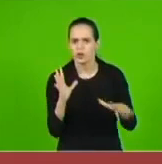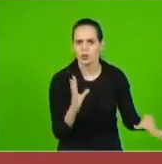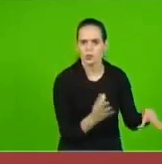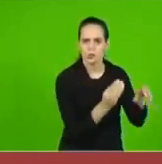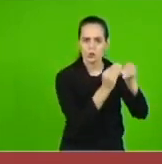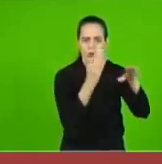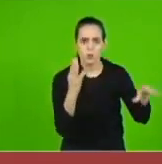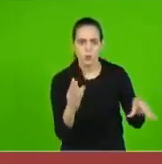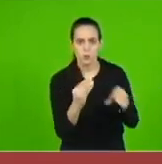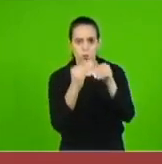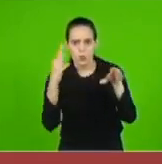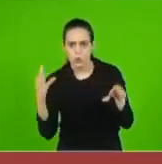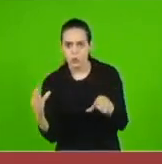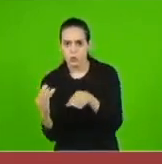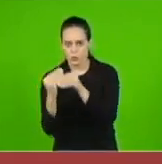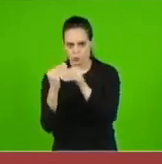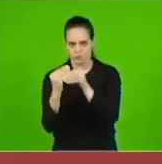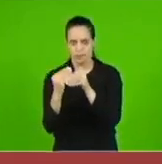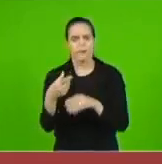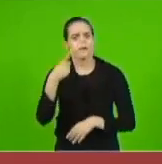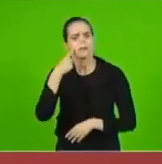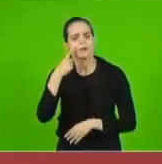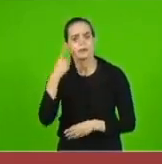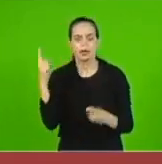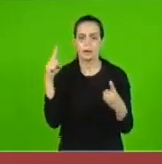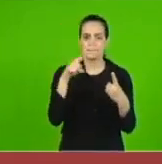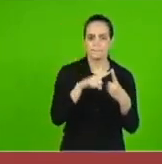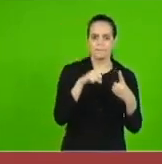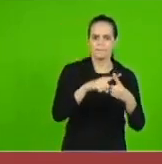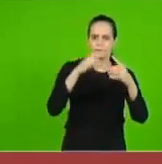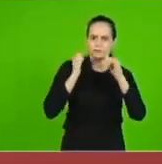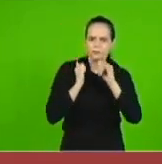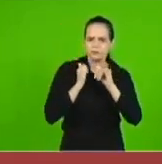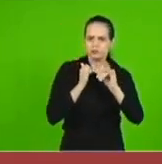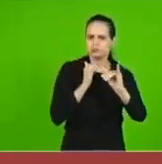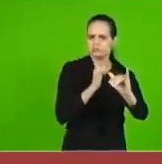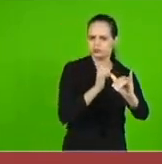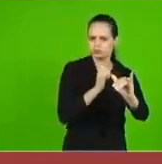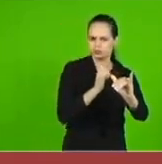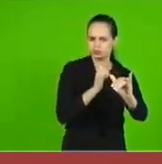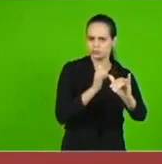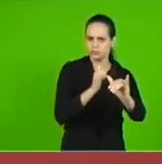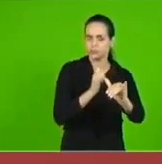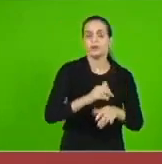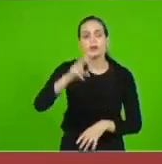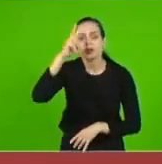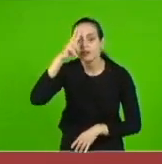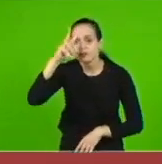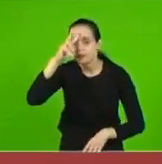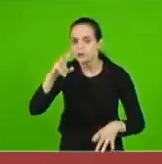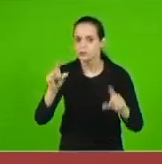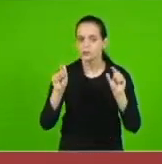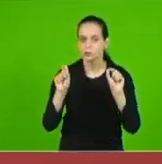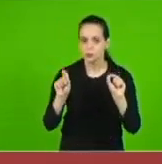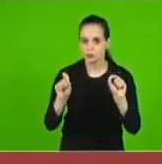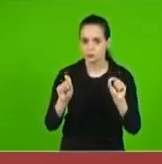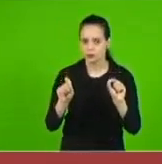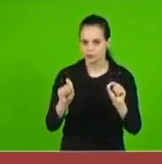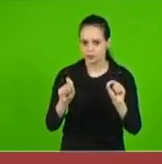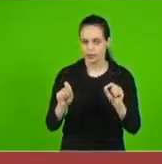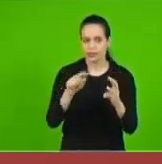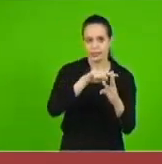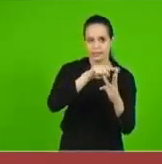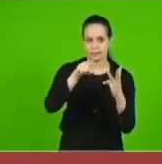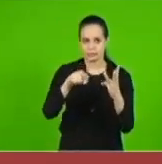third trumpet. So we're going to hear, go through the first to the third trumpet, reminding immediately that